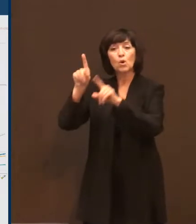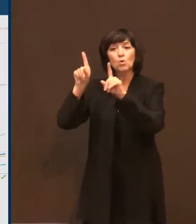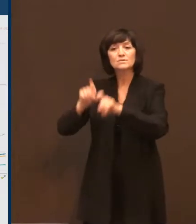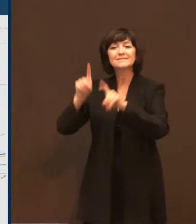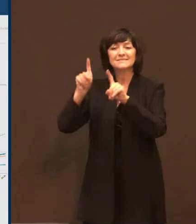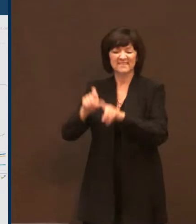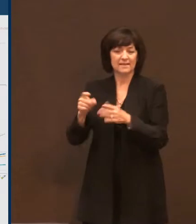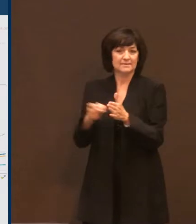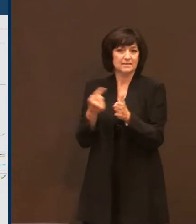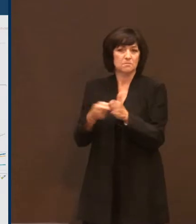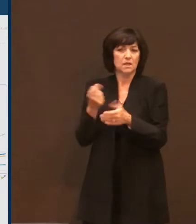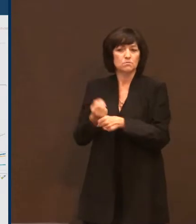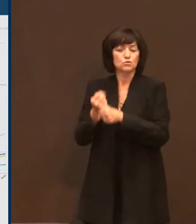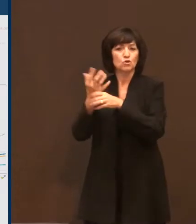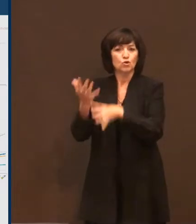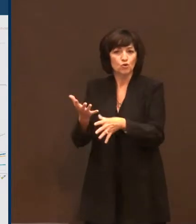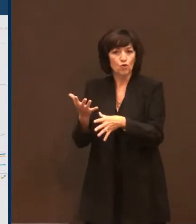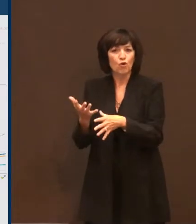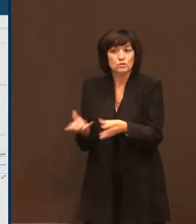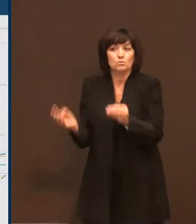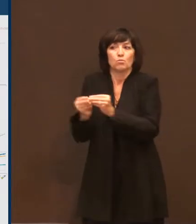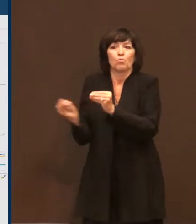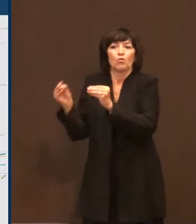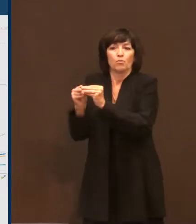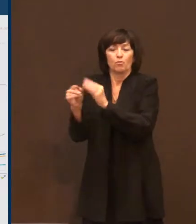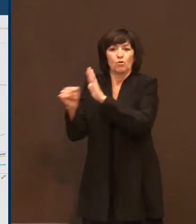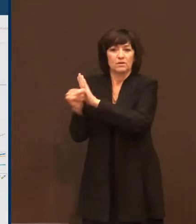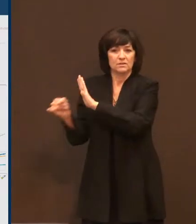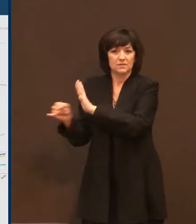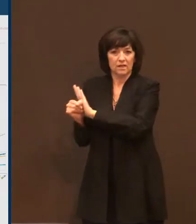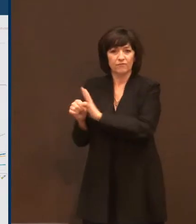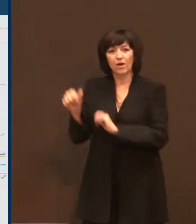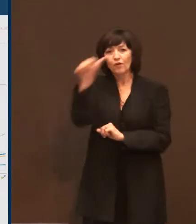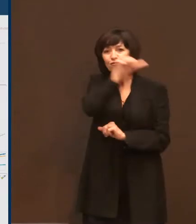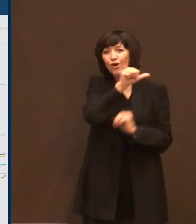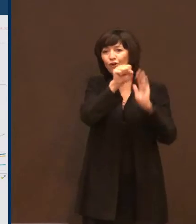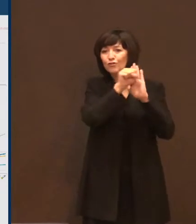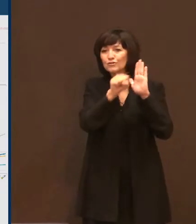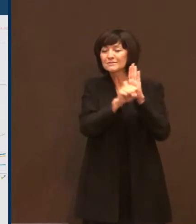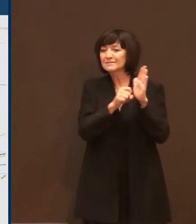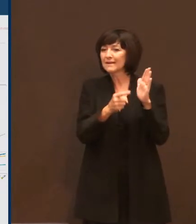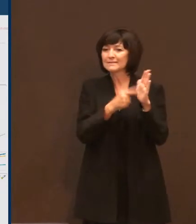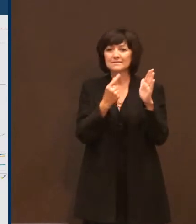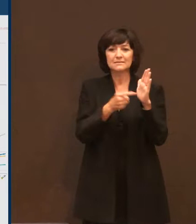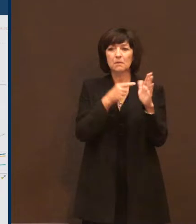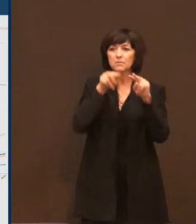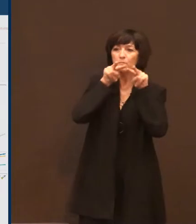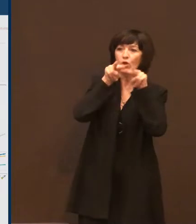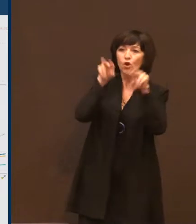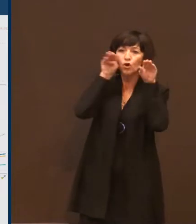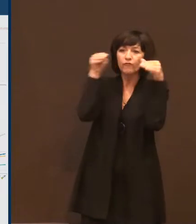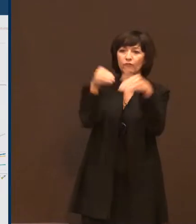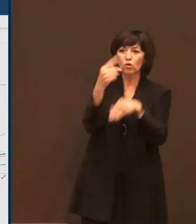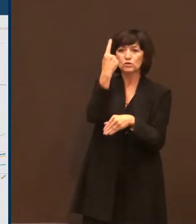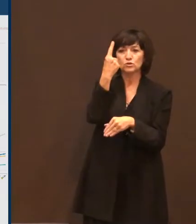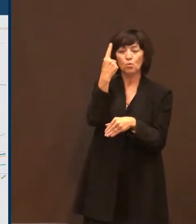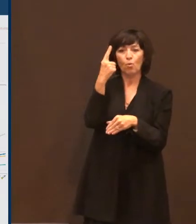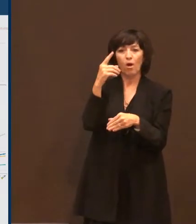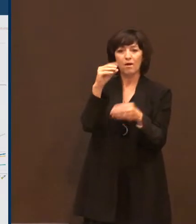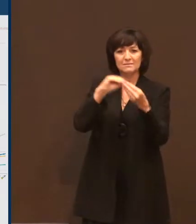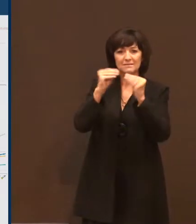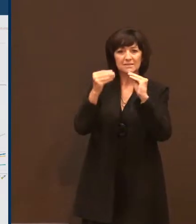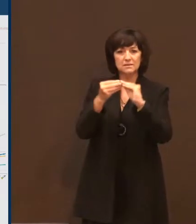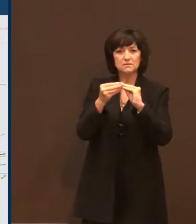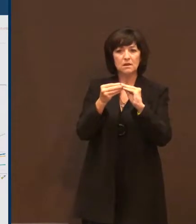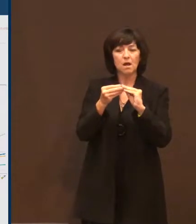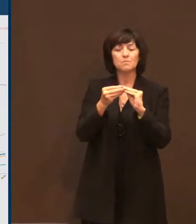causes us some concern when people in other states just look at one or the other of those. We don't think that's good science.